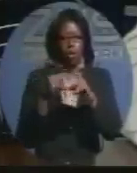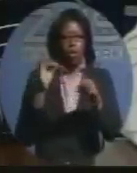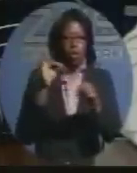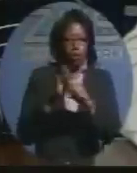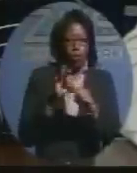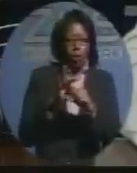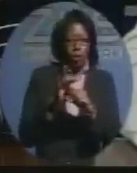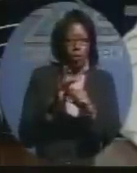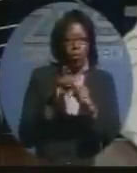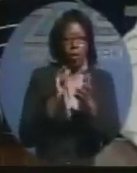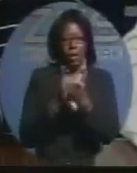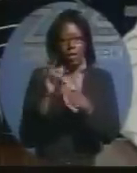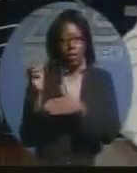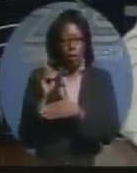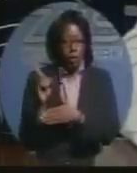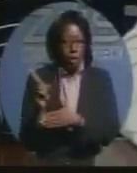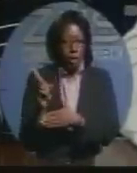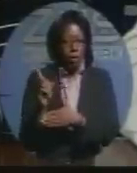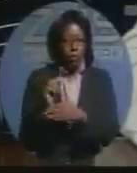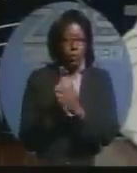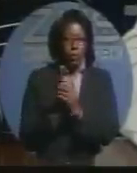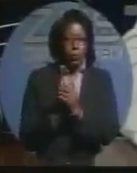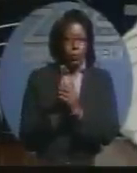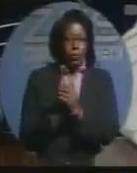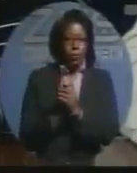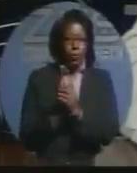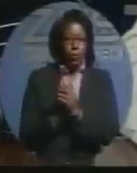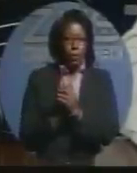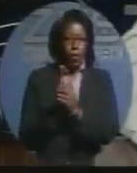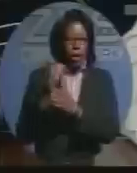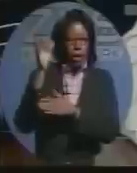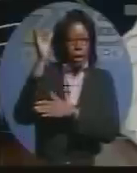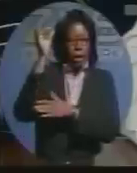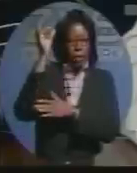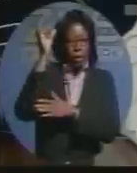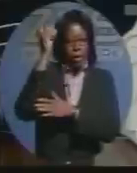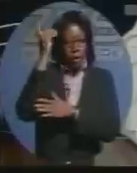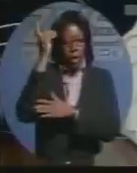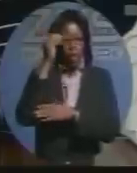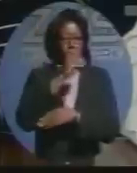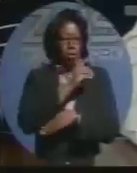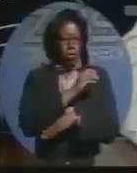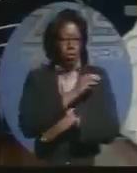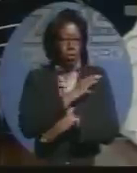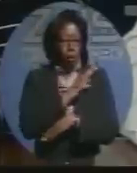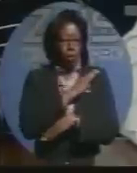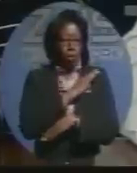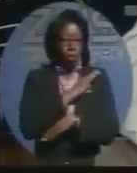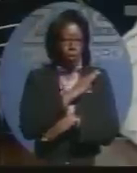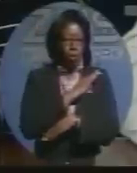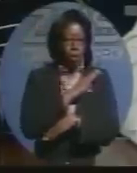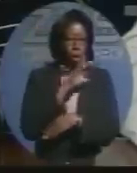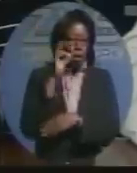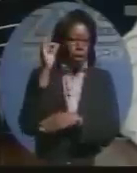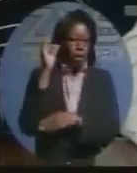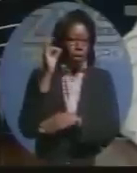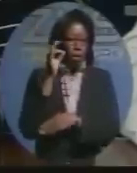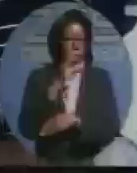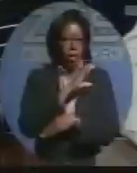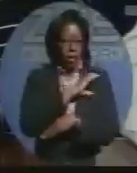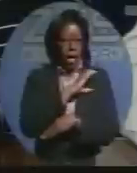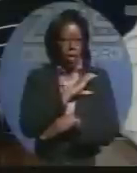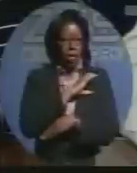That's democracy. Dion Folks and Darren Cash ran for chairmanship, and